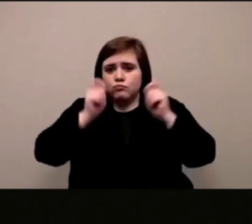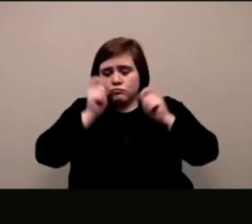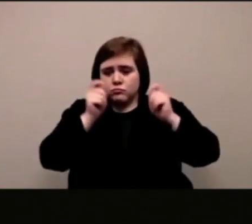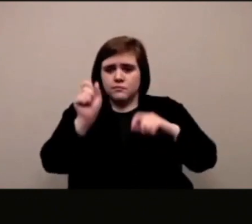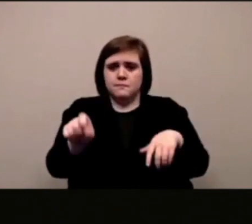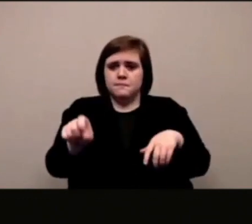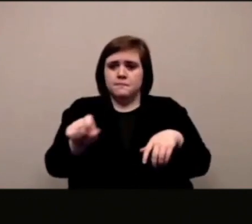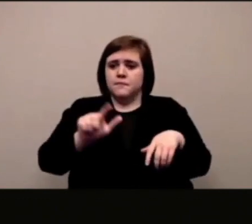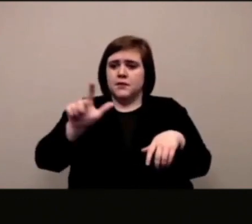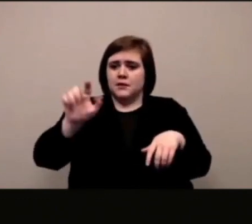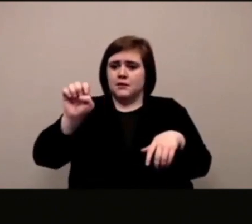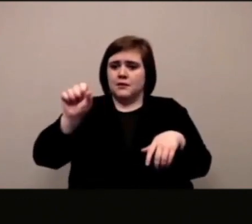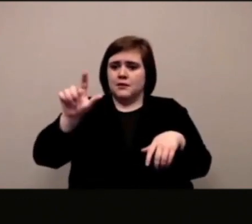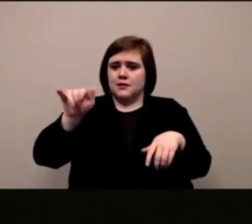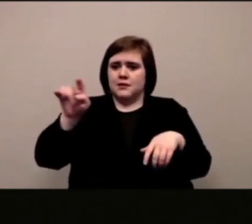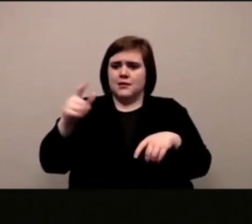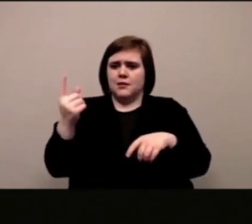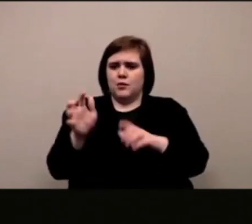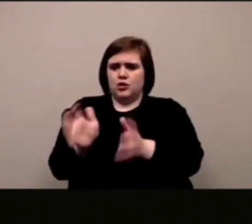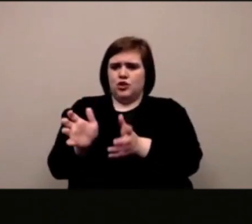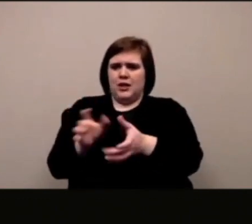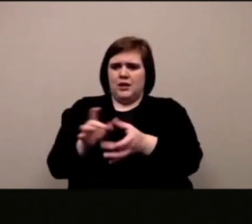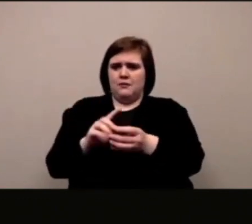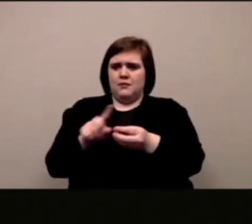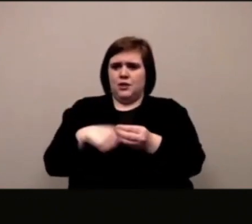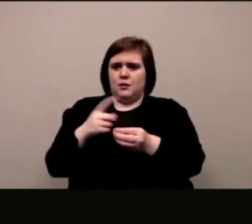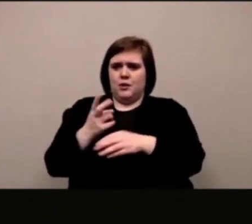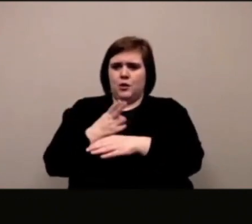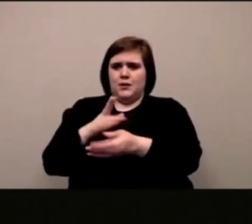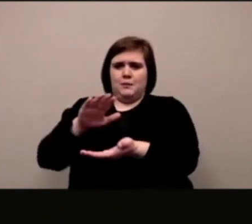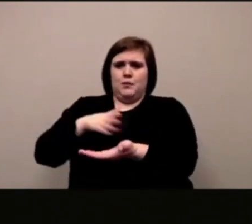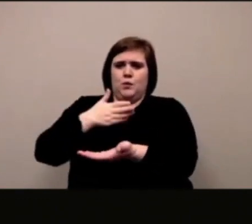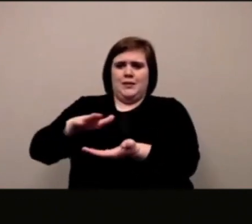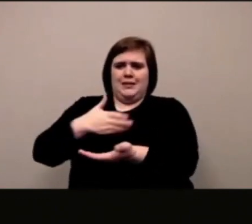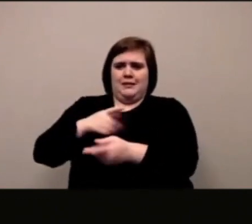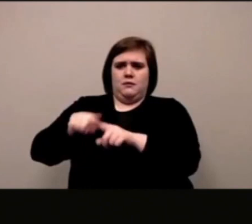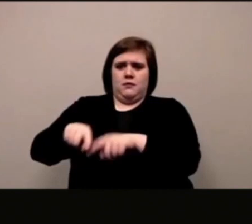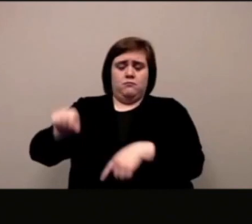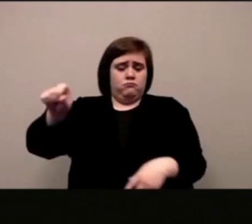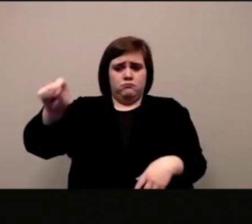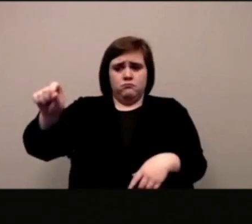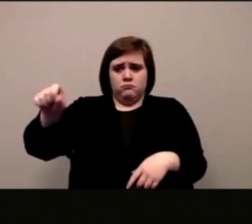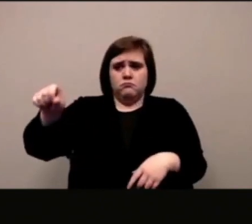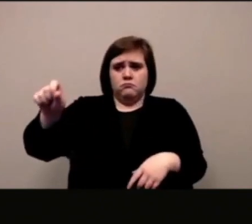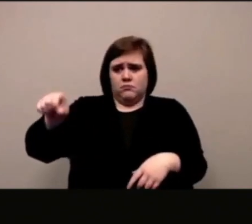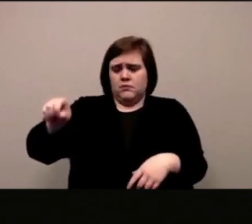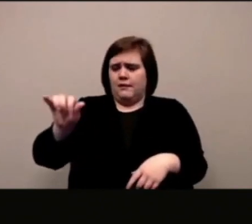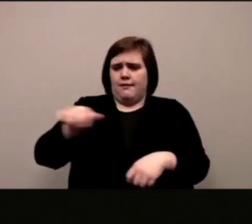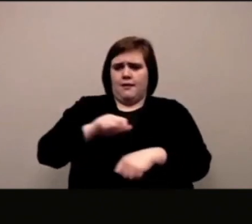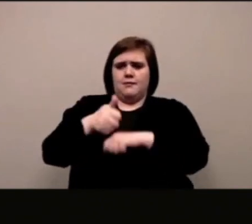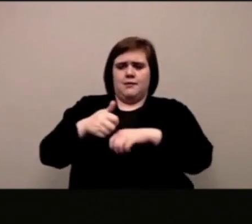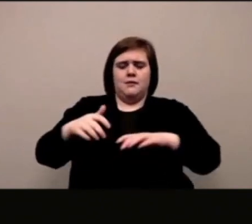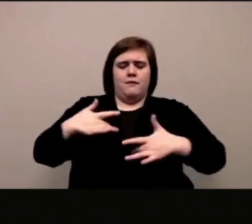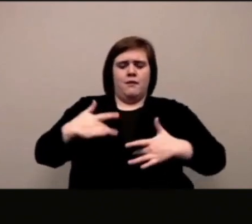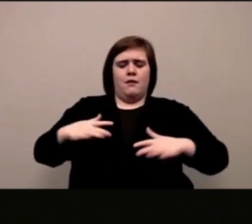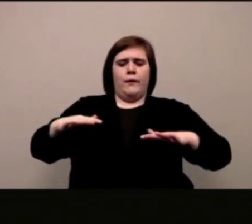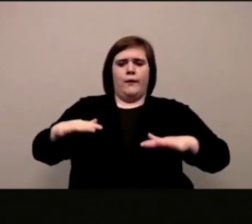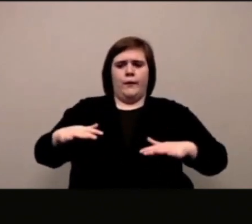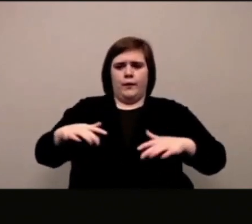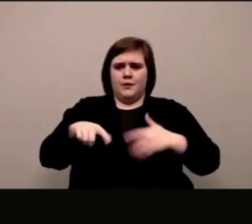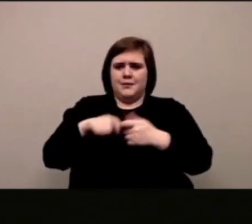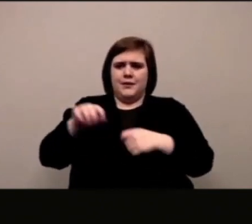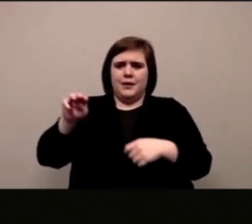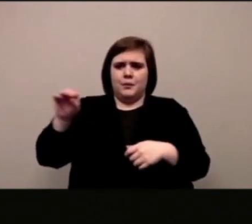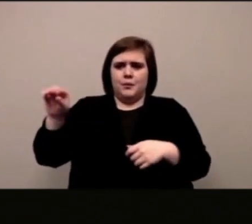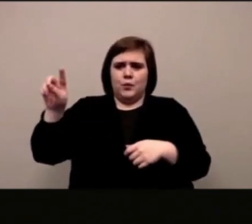Go ahead, Leslie. Somebody in the chat talked about using music, and absolutely that sets a mood. Yeah.